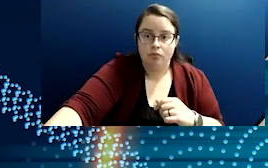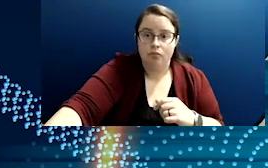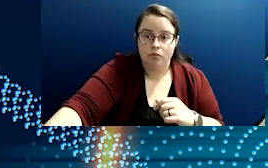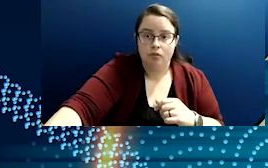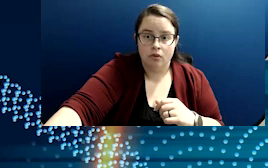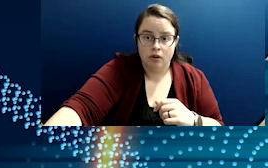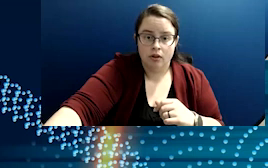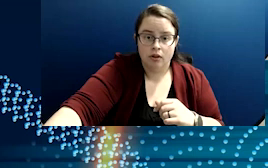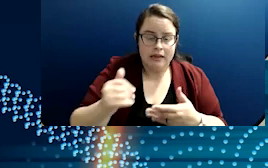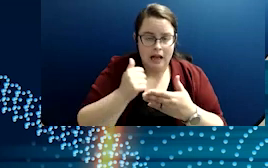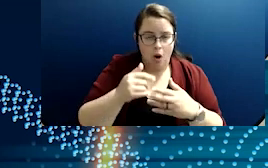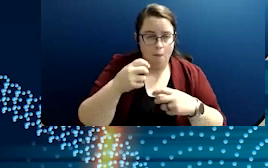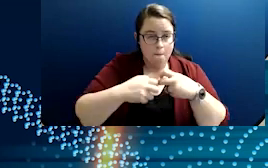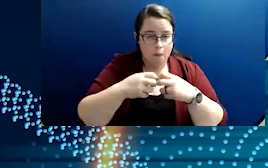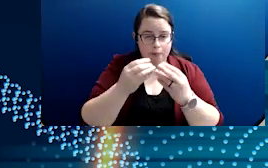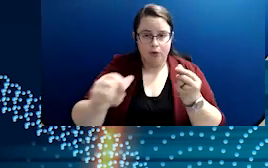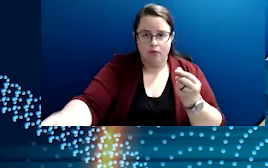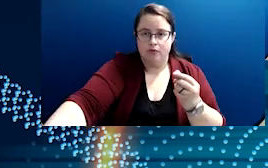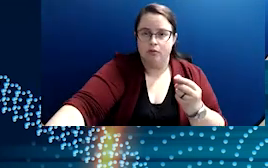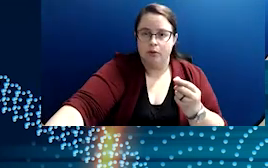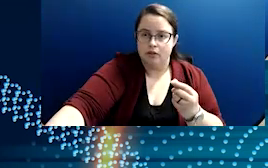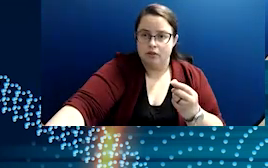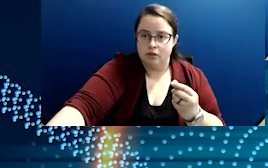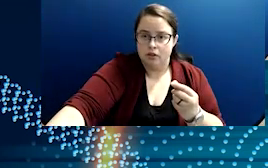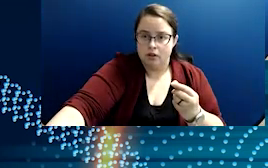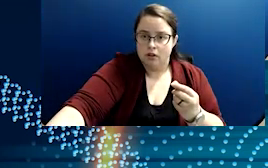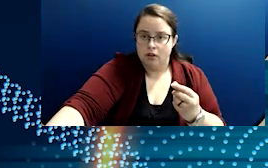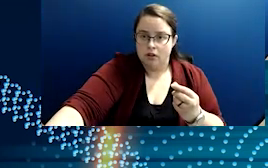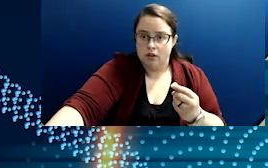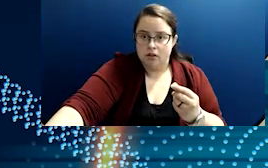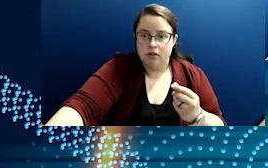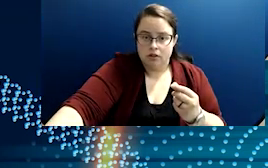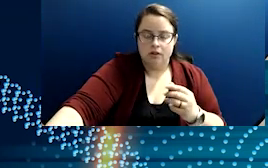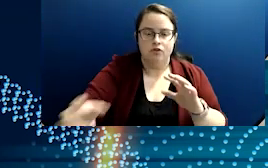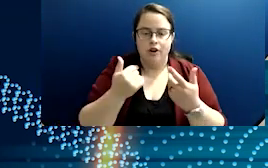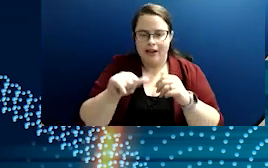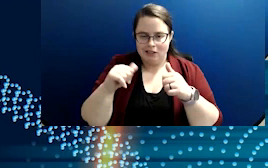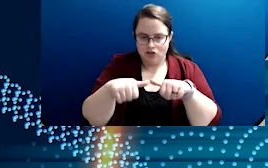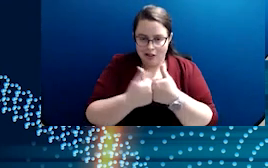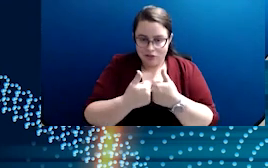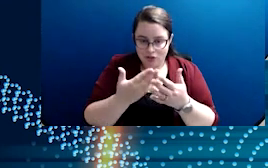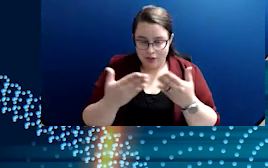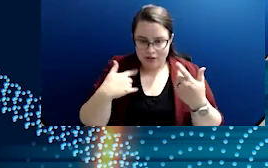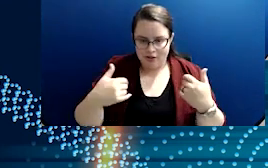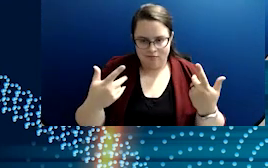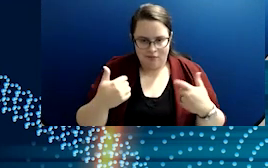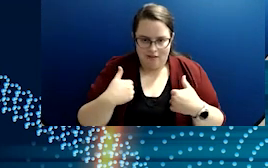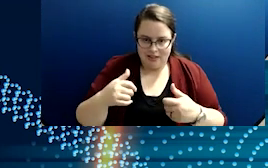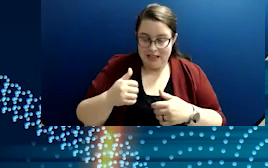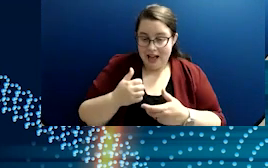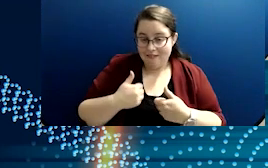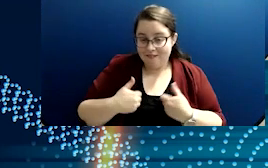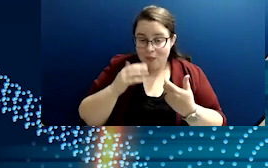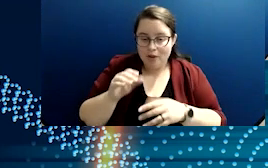offering ideas and strategies for any like challenges or problems that you may have in your life, personal or otherwise. What is